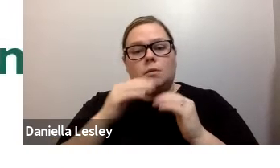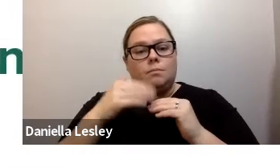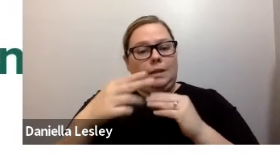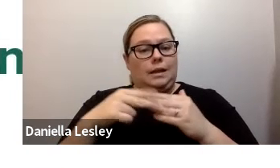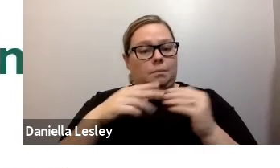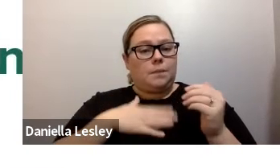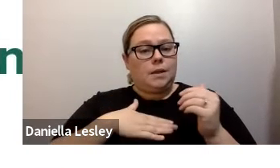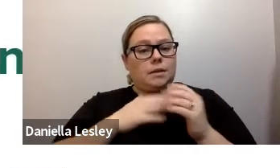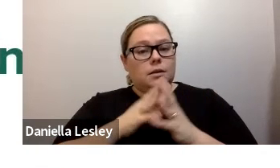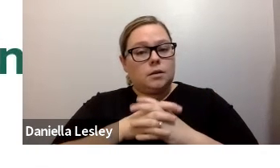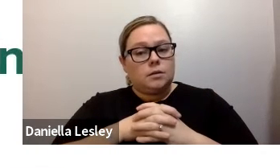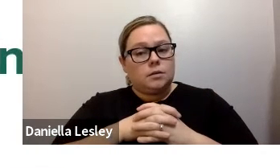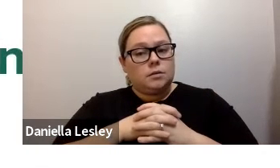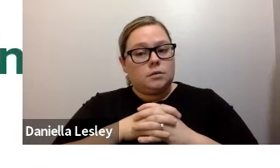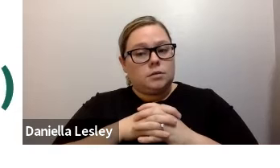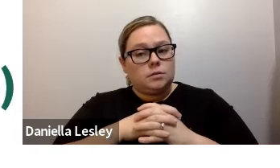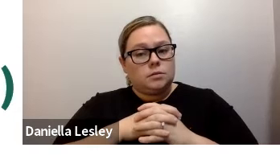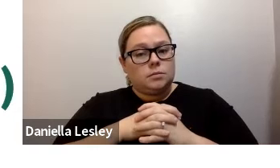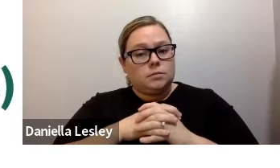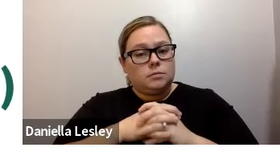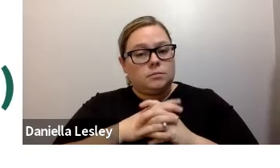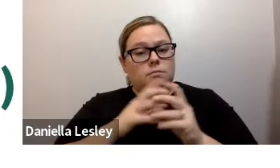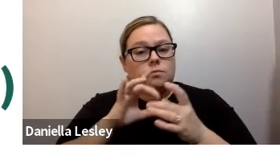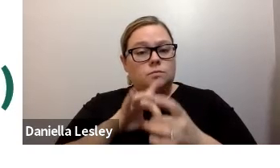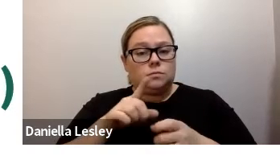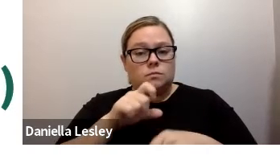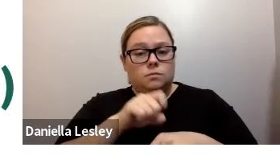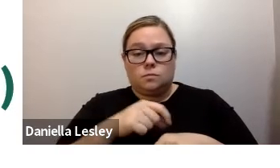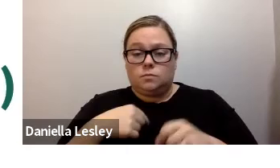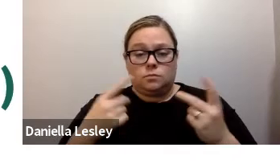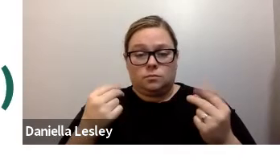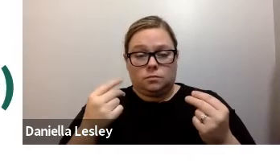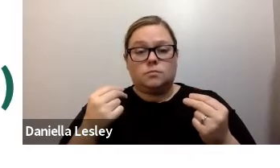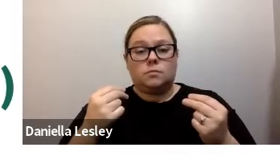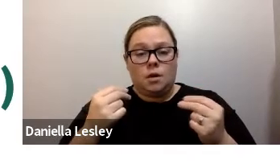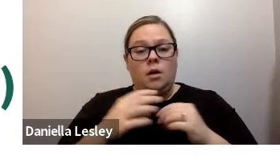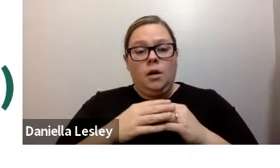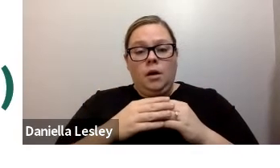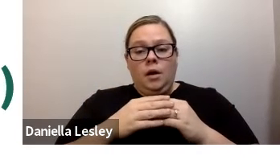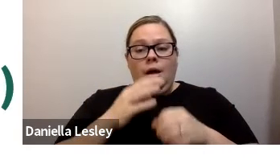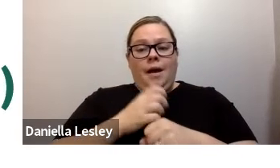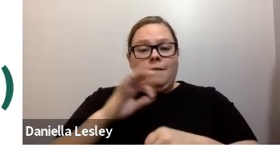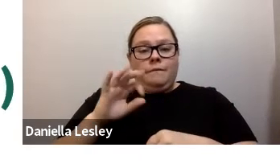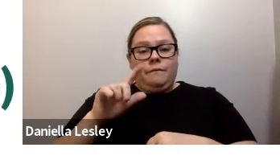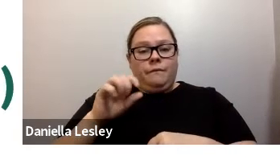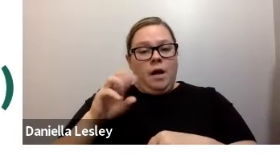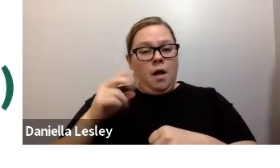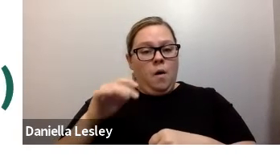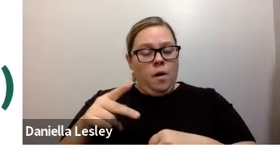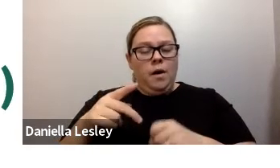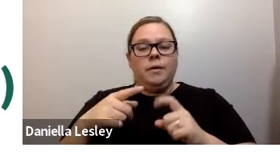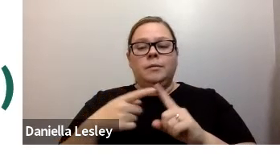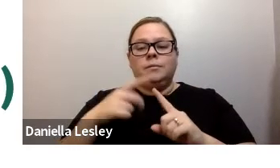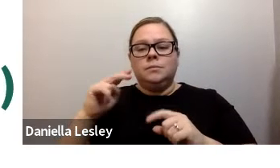please. Following this work, what we did, I got a Switzer fellowship from Neidler. Thank you to